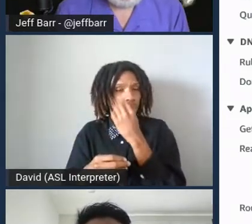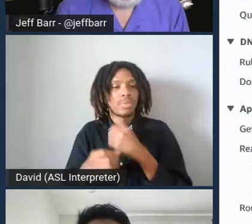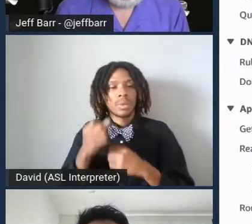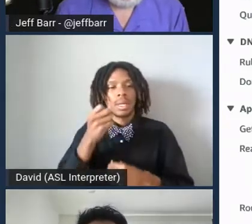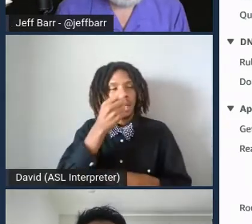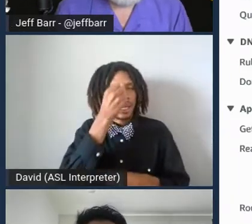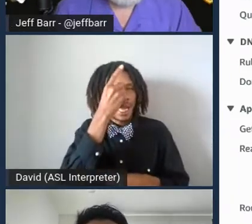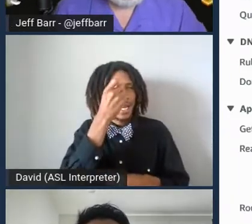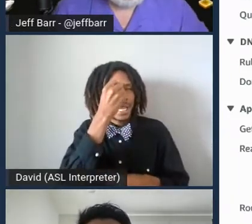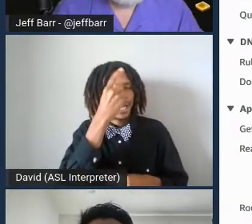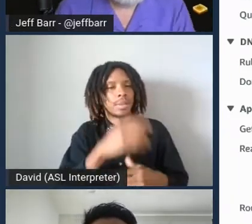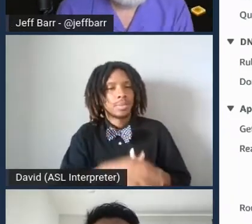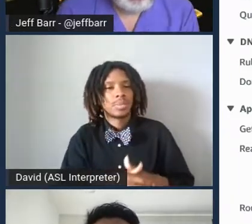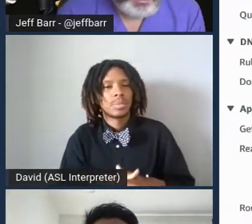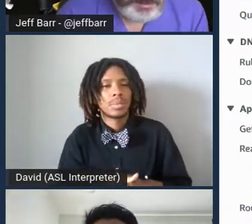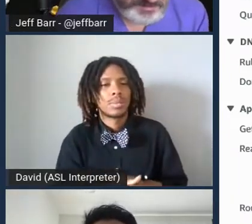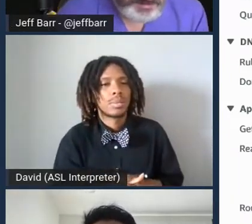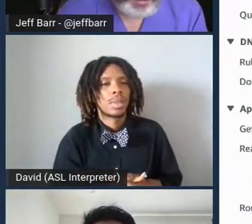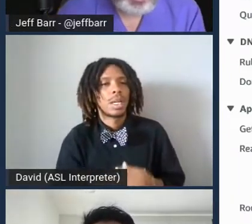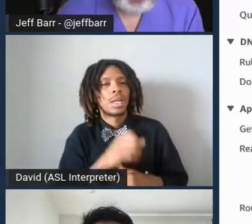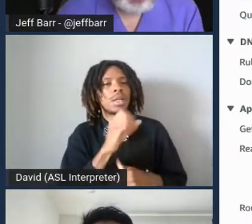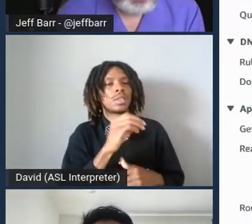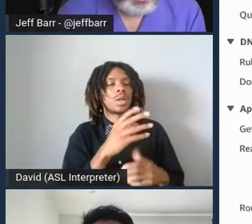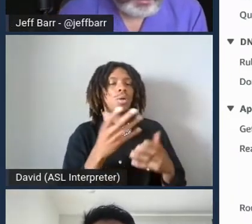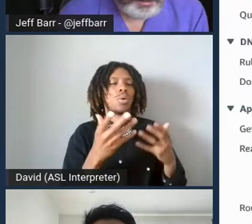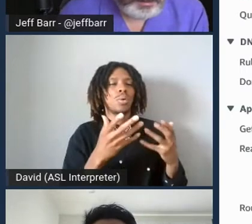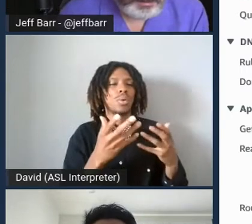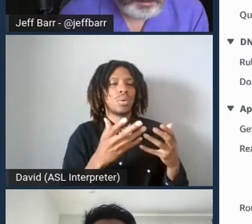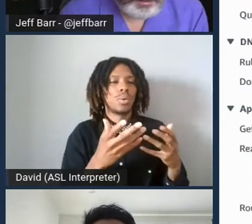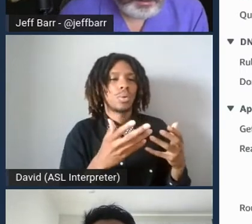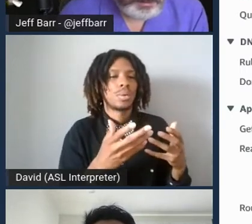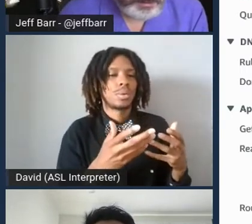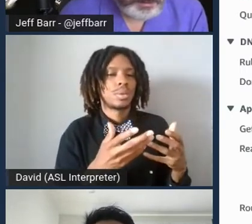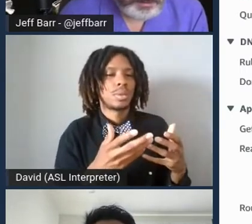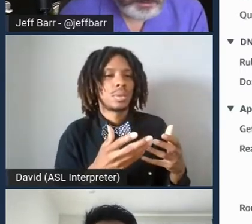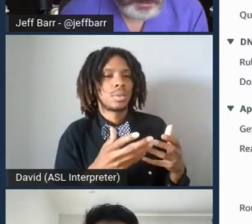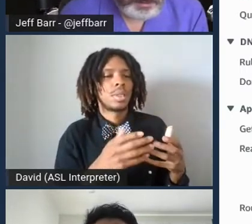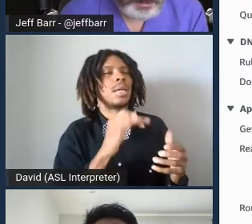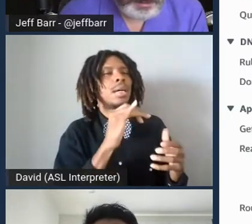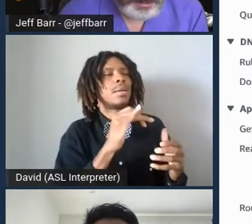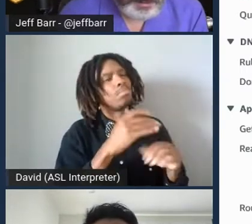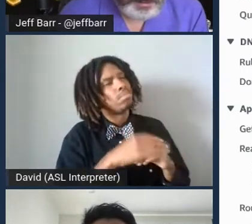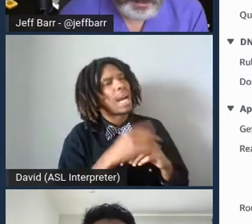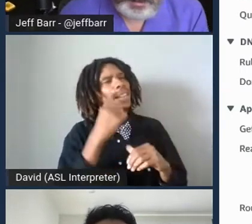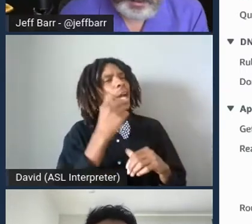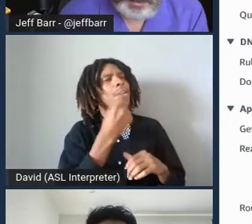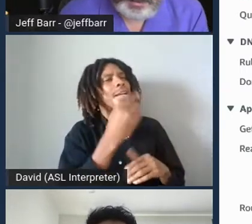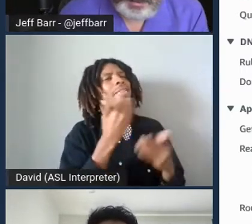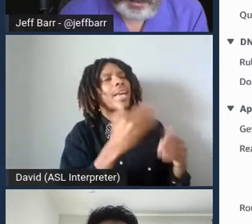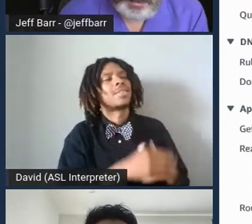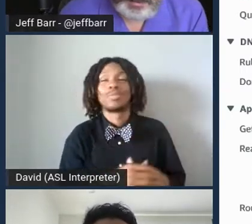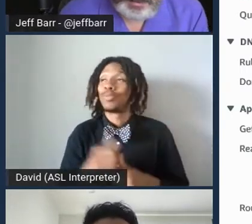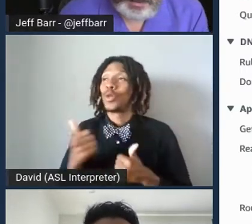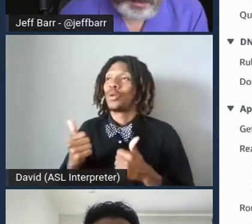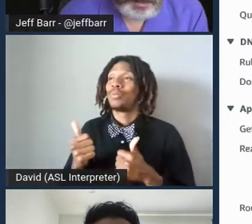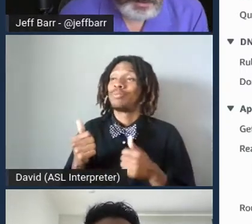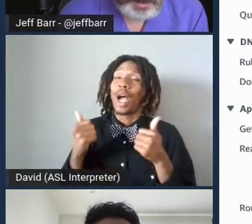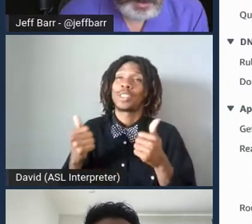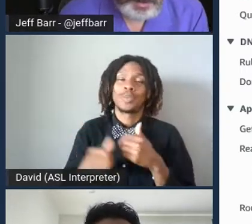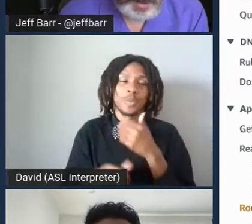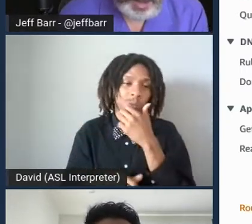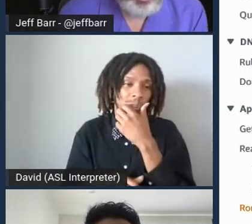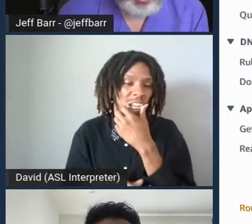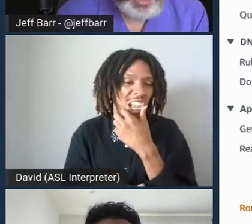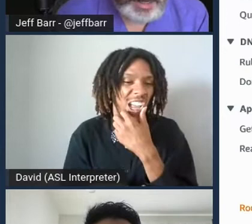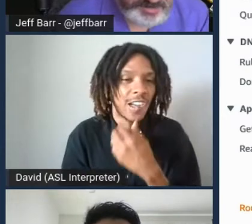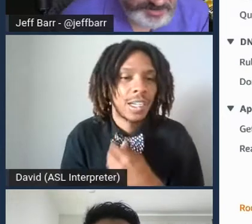Got it. Okay, so it's a okay. I think I understand. Thanks. Cool. Awesome.